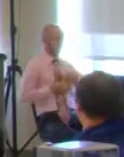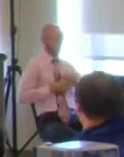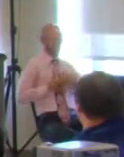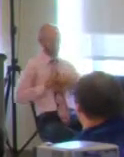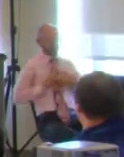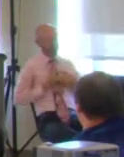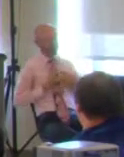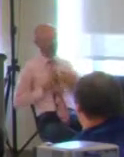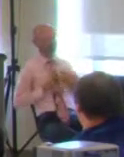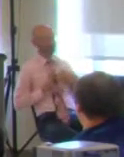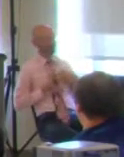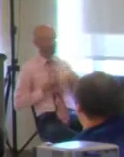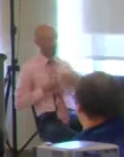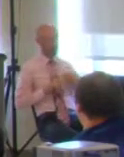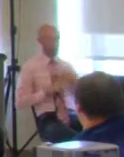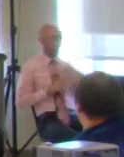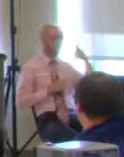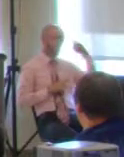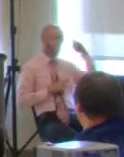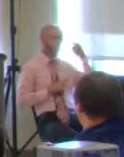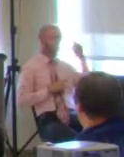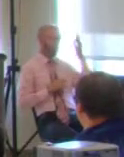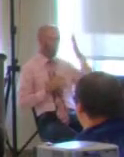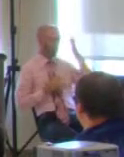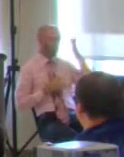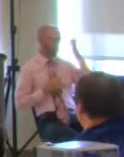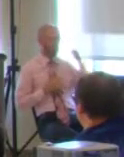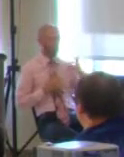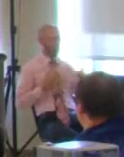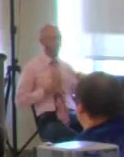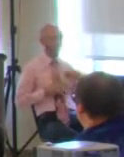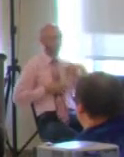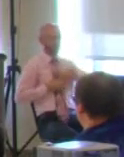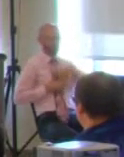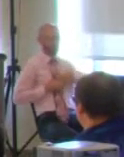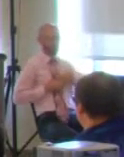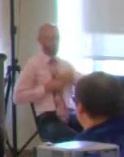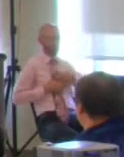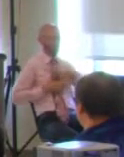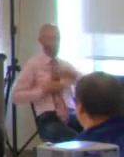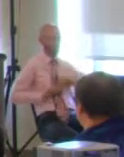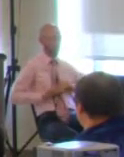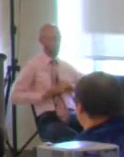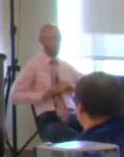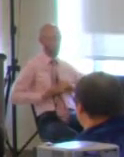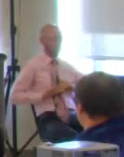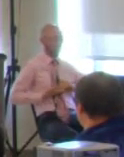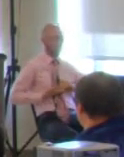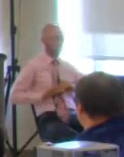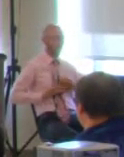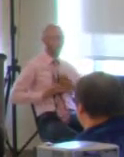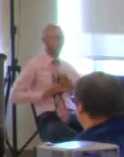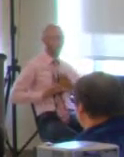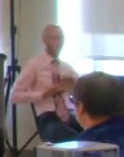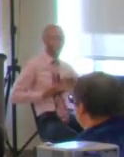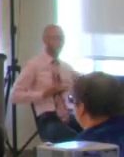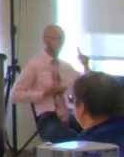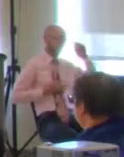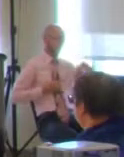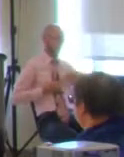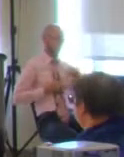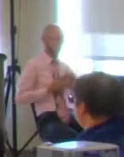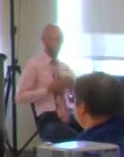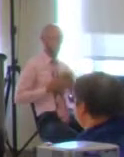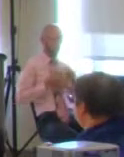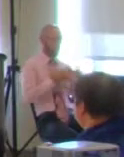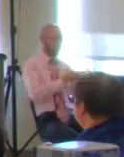people feel about their mental illness from the real consequences of discrimination which do exist,